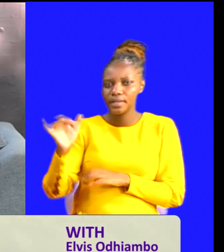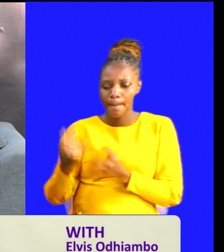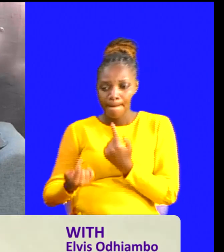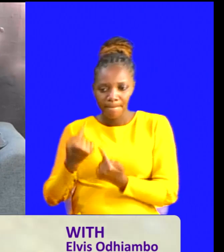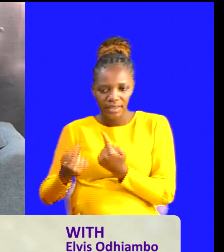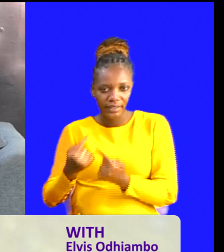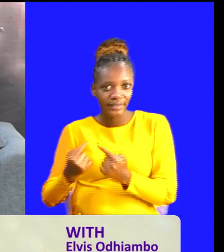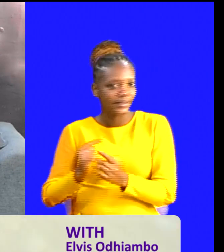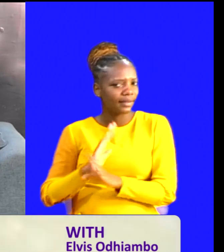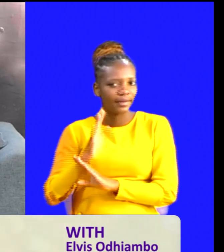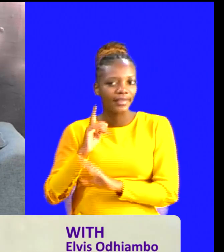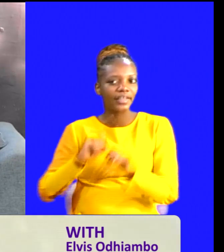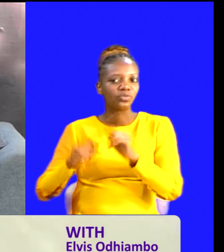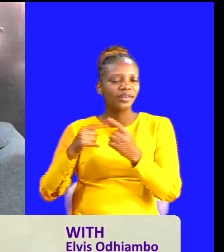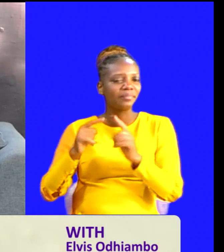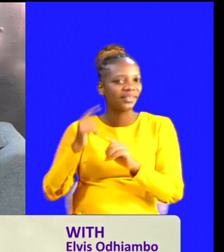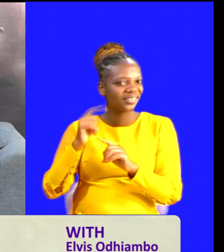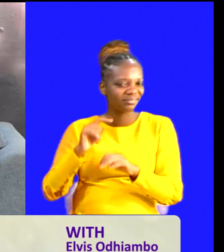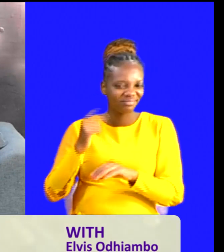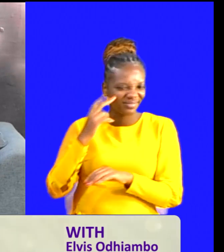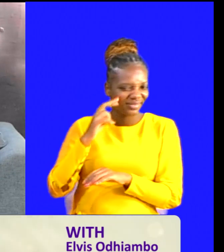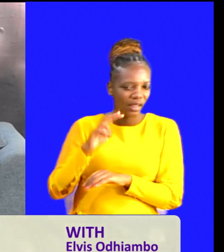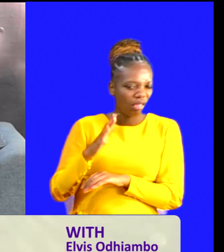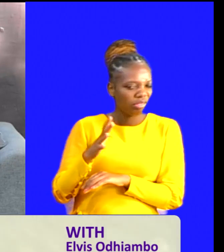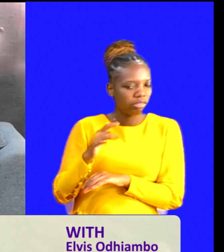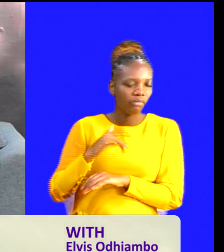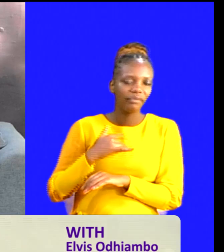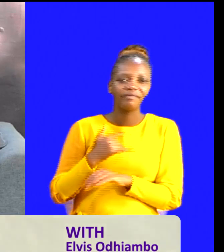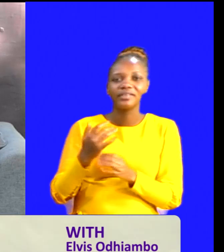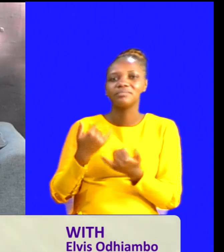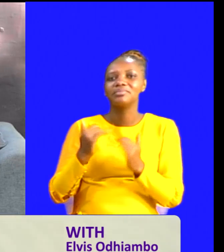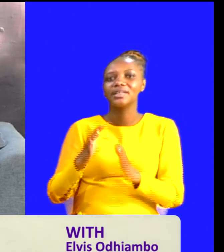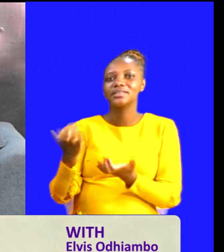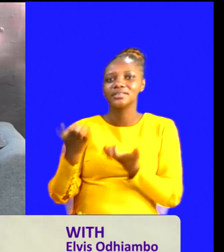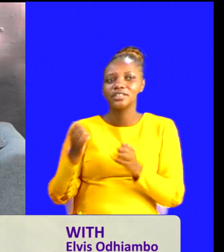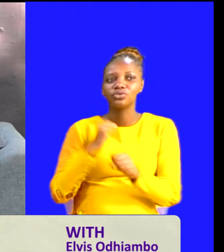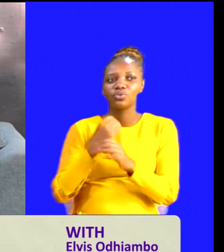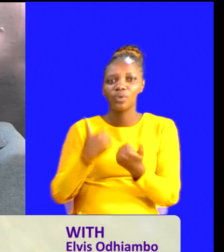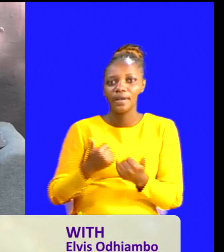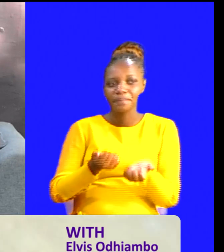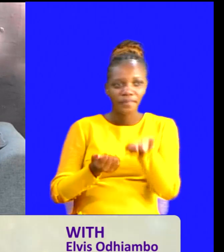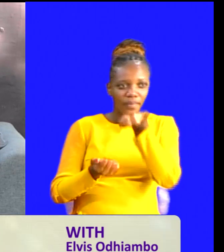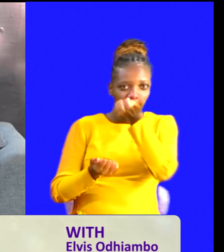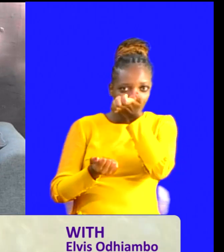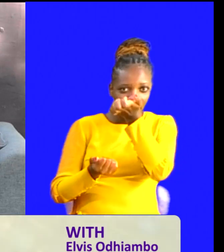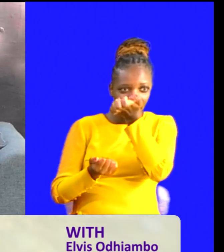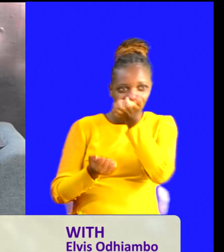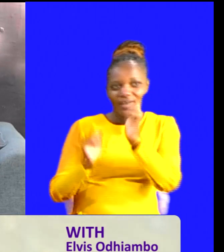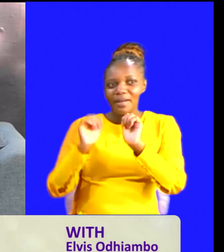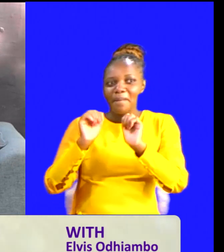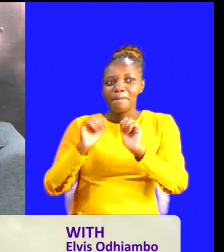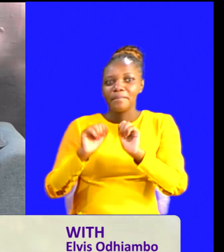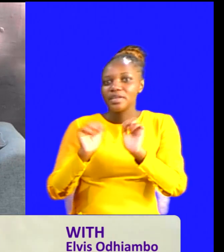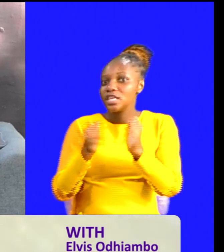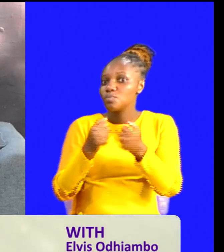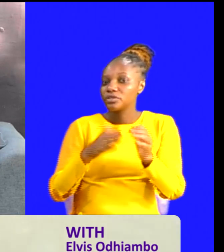look at how they are performing, a lot more is needed from the players. Bruno Fernandes as a captain, of course, he cannot